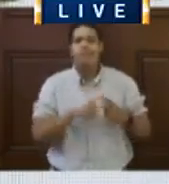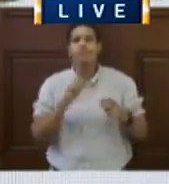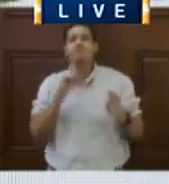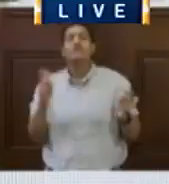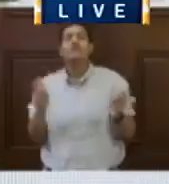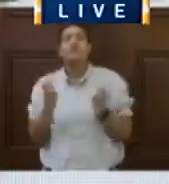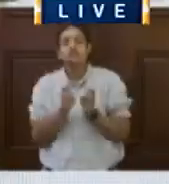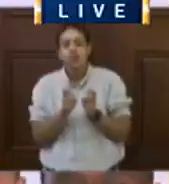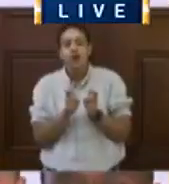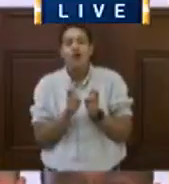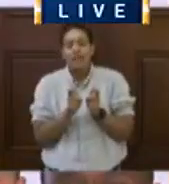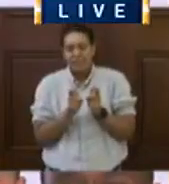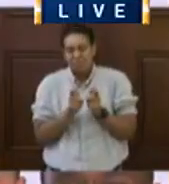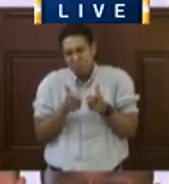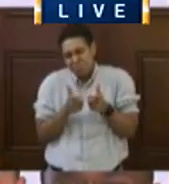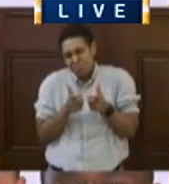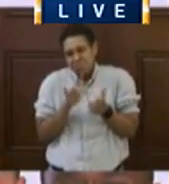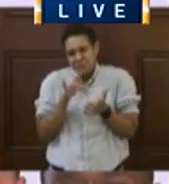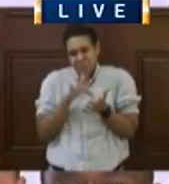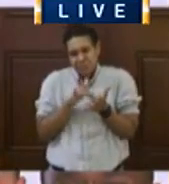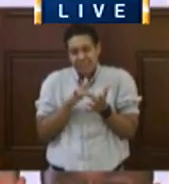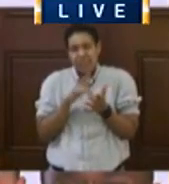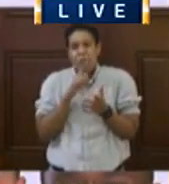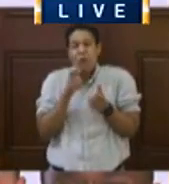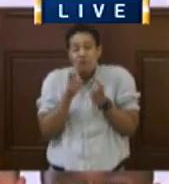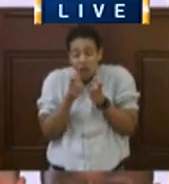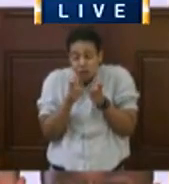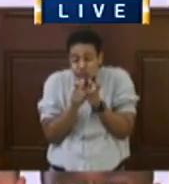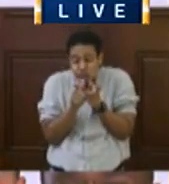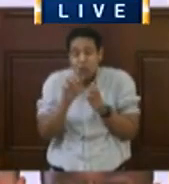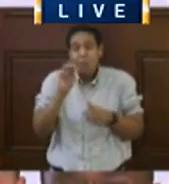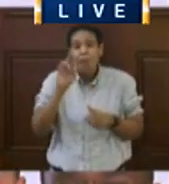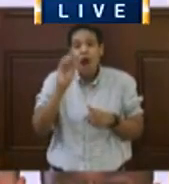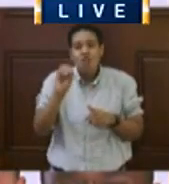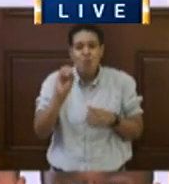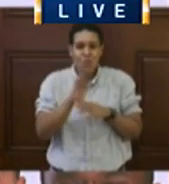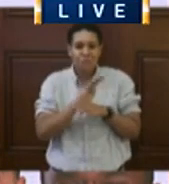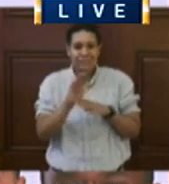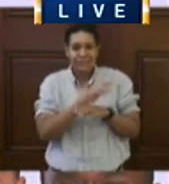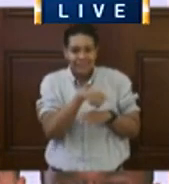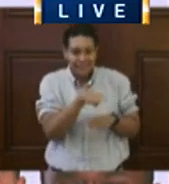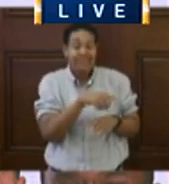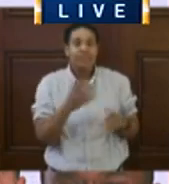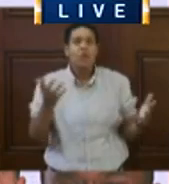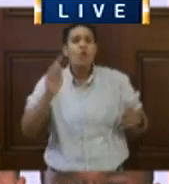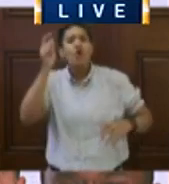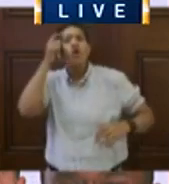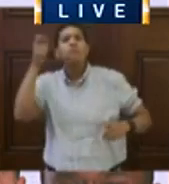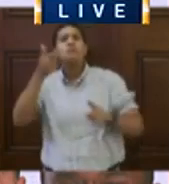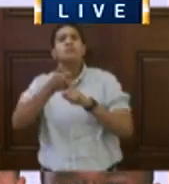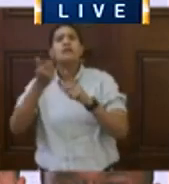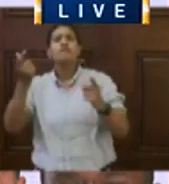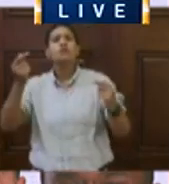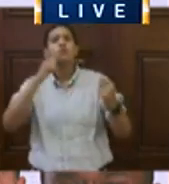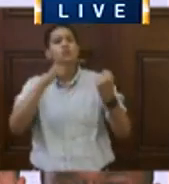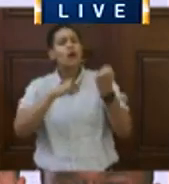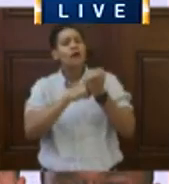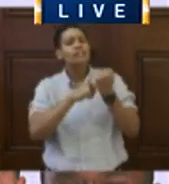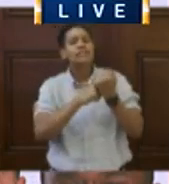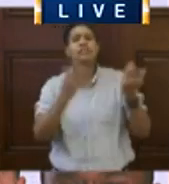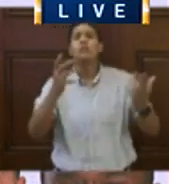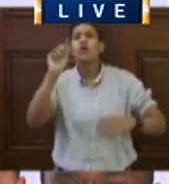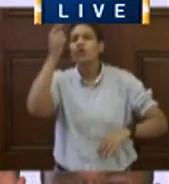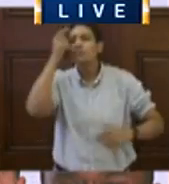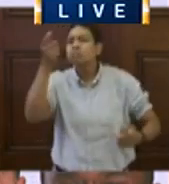medium, and micro enterprises, and what the government is doing to assist, what the government is doing